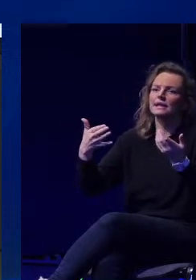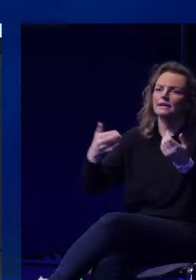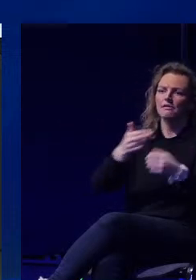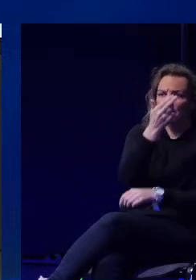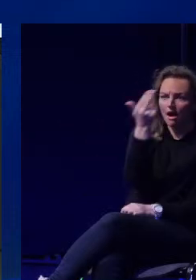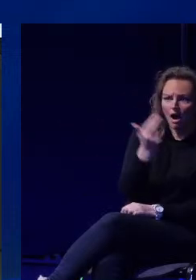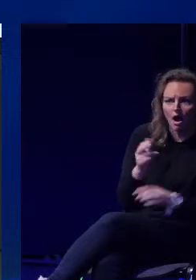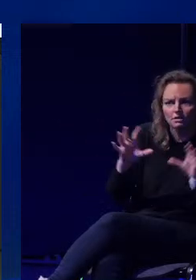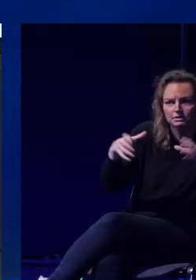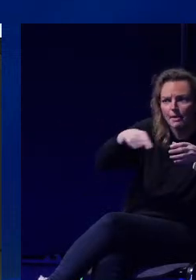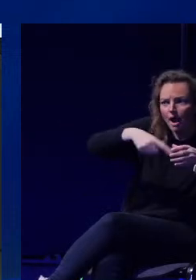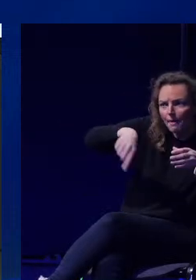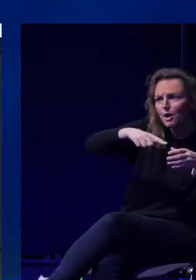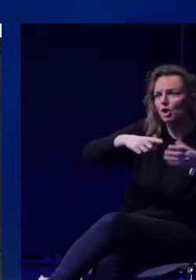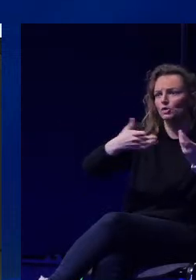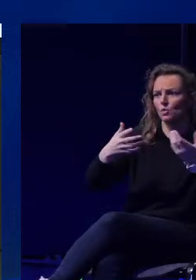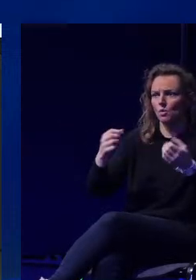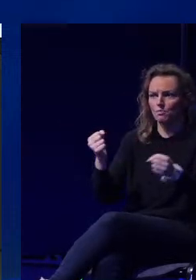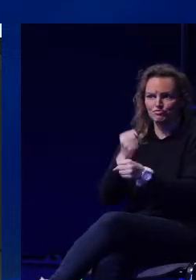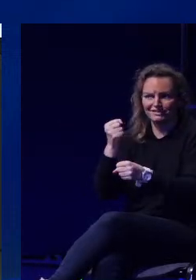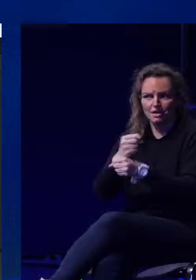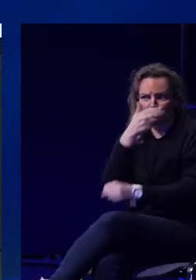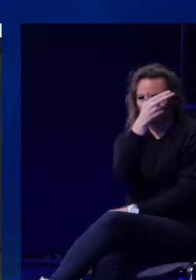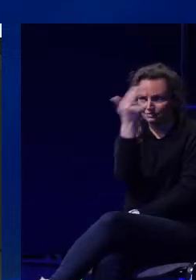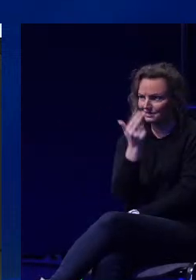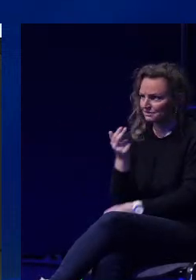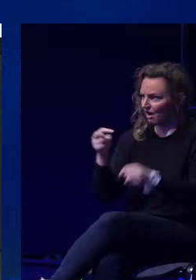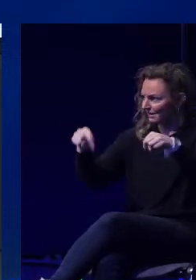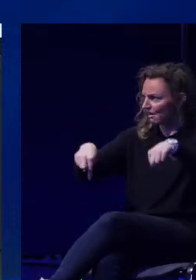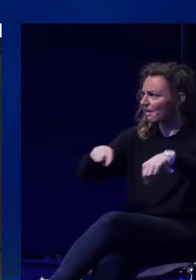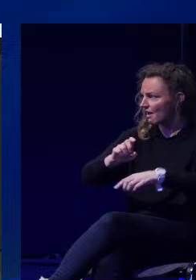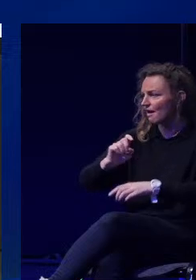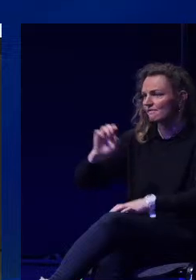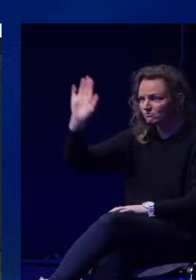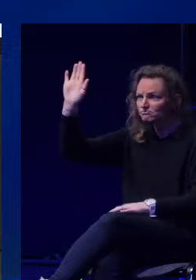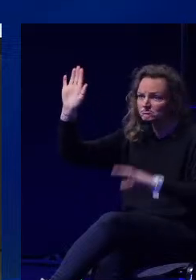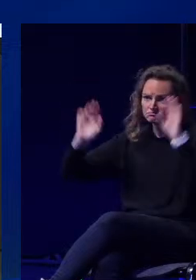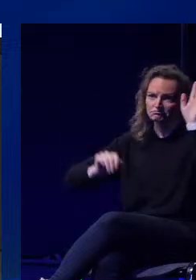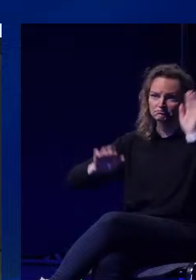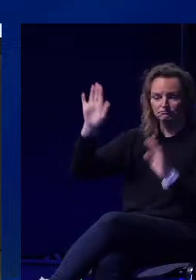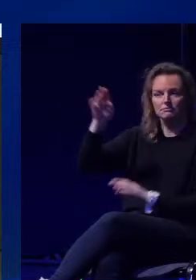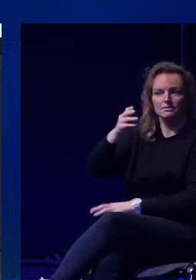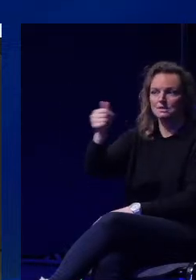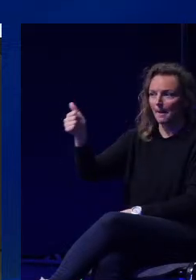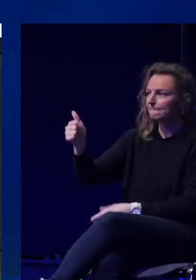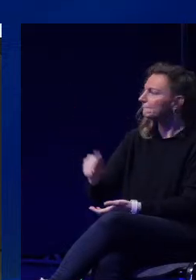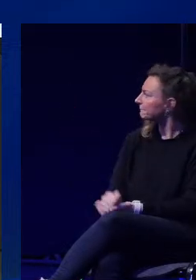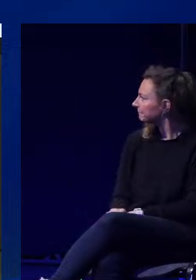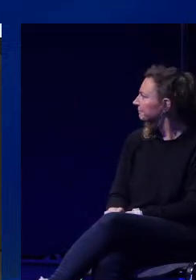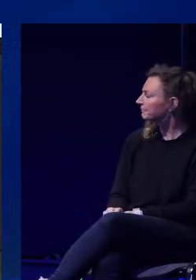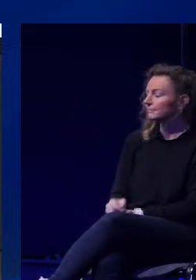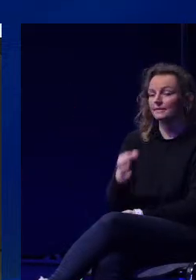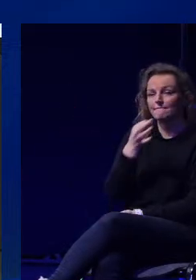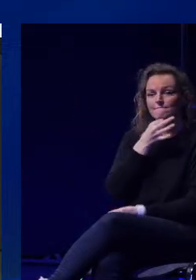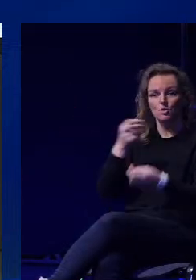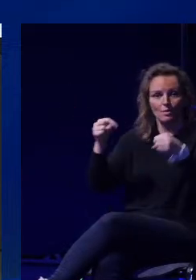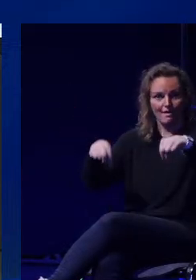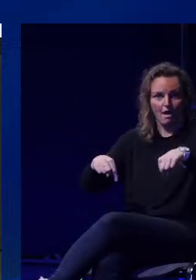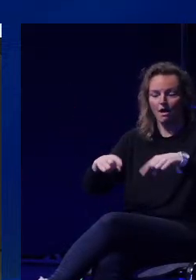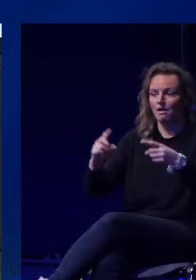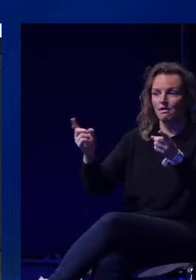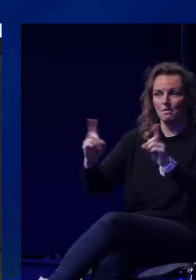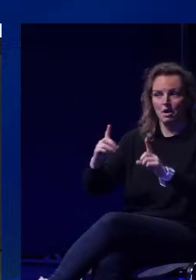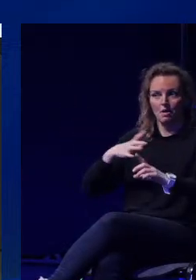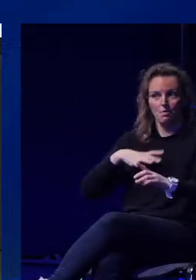people here at all? That's a great question, actually. 2, 3. That's not a lot. That's Fair enough. fewer than we thought. Yeah. What I wanted to show was